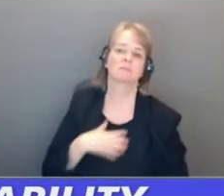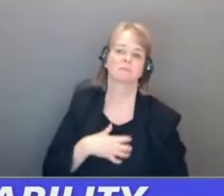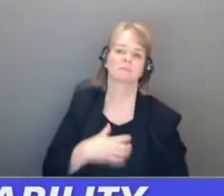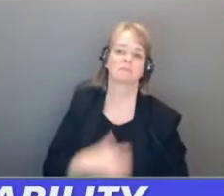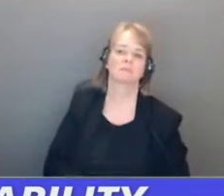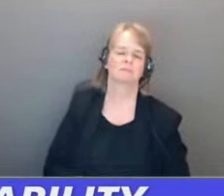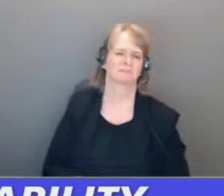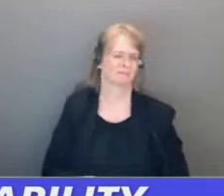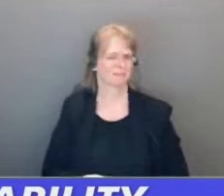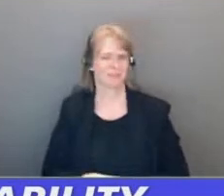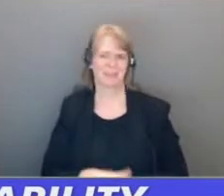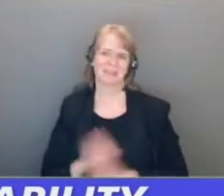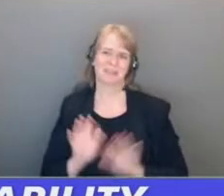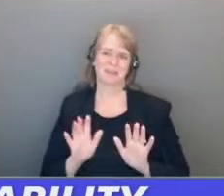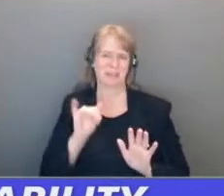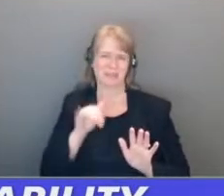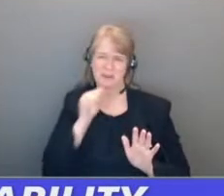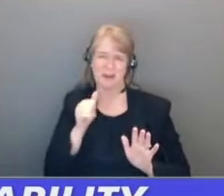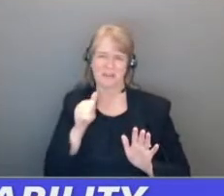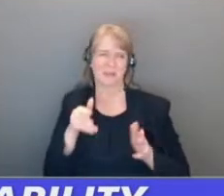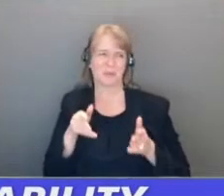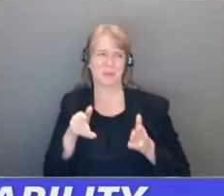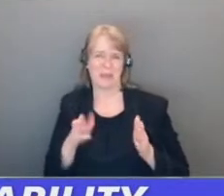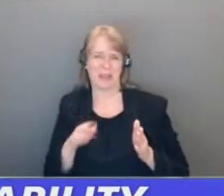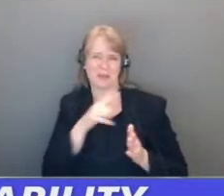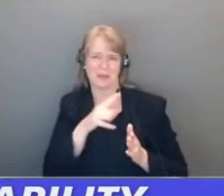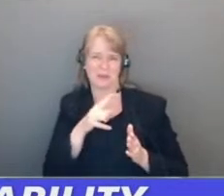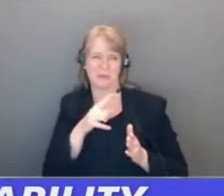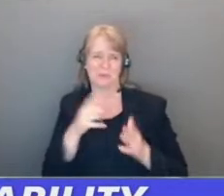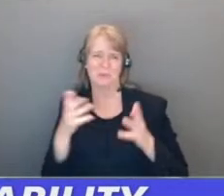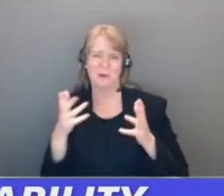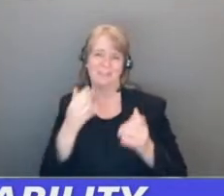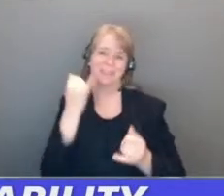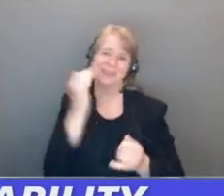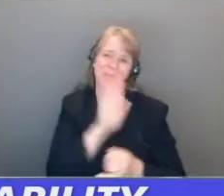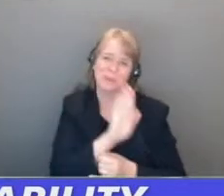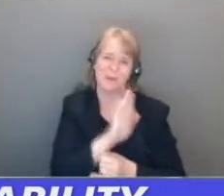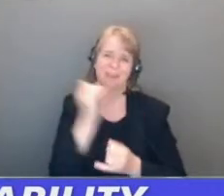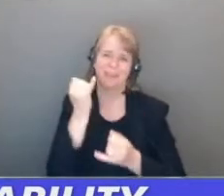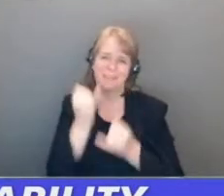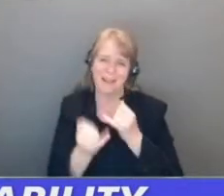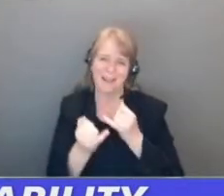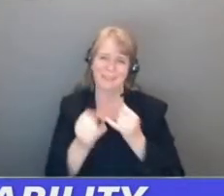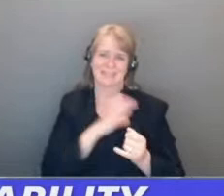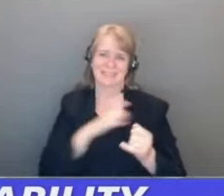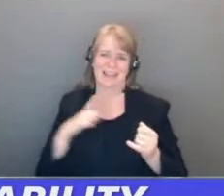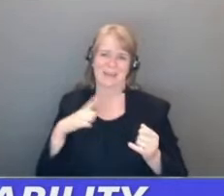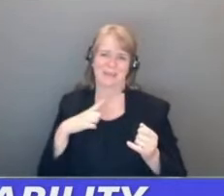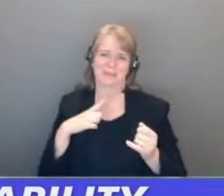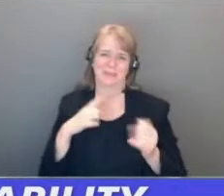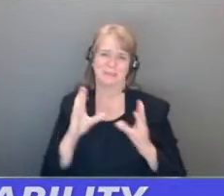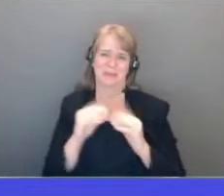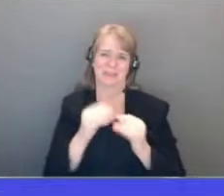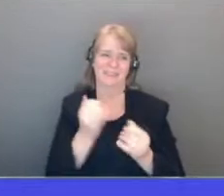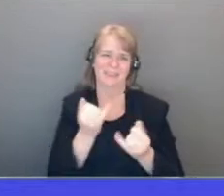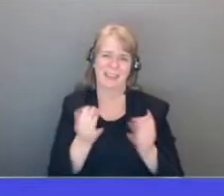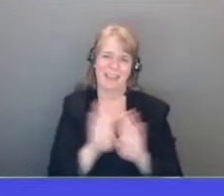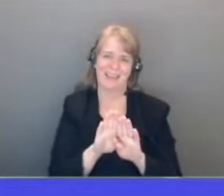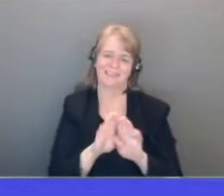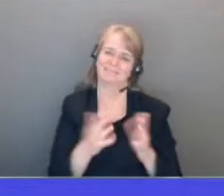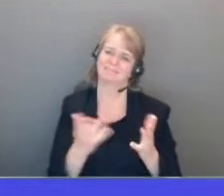council to end, right? Well, look at, when Mr. Chiarelli decided to start pontificating on all of